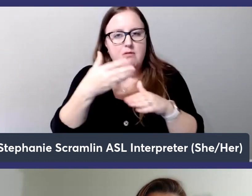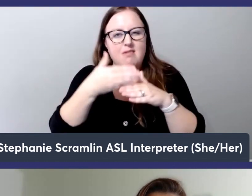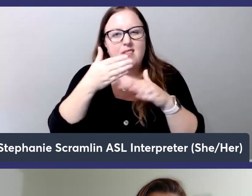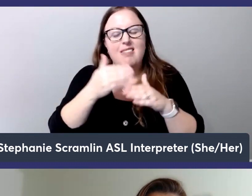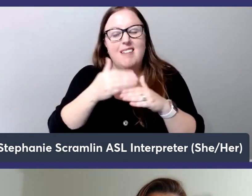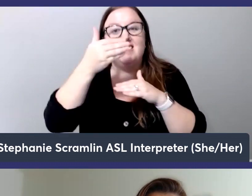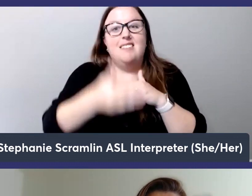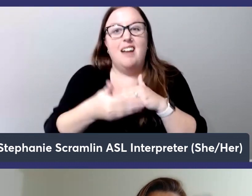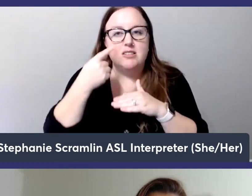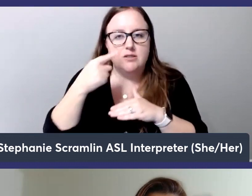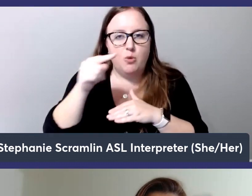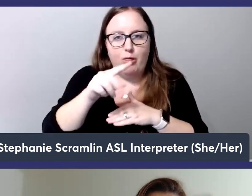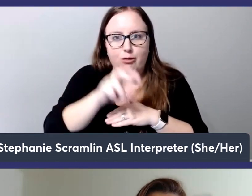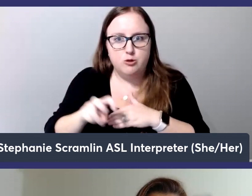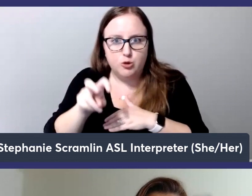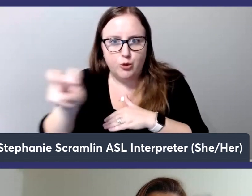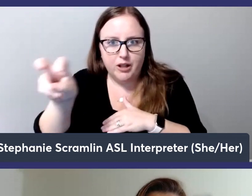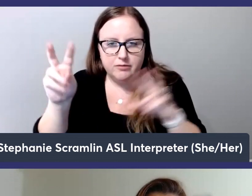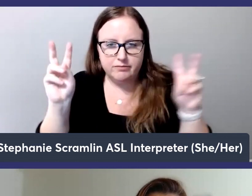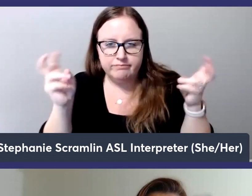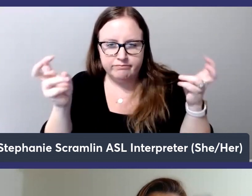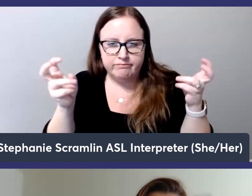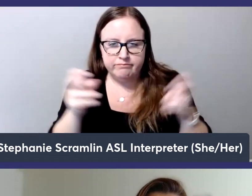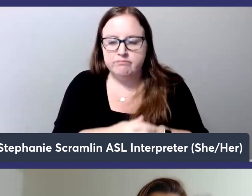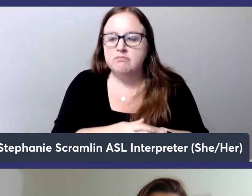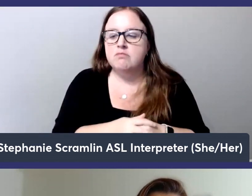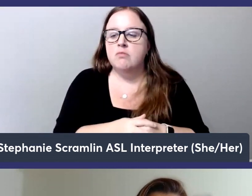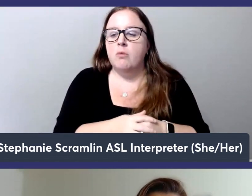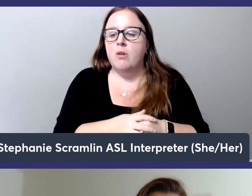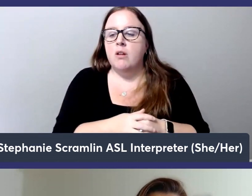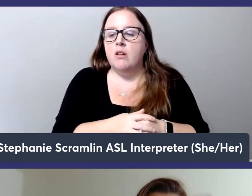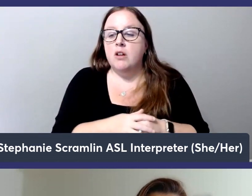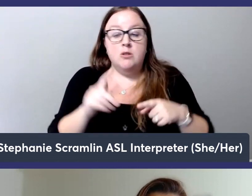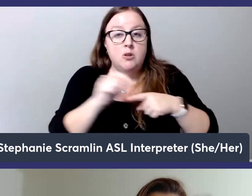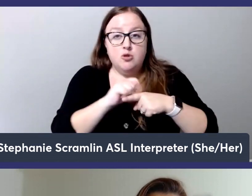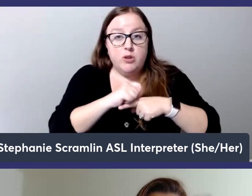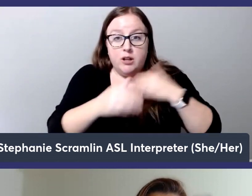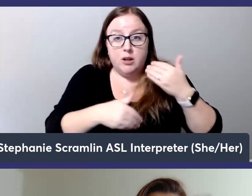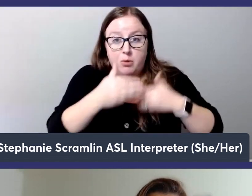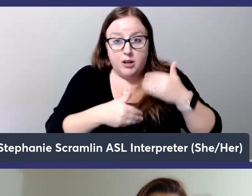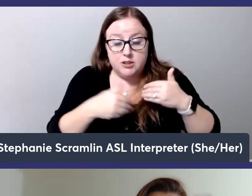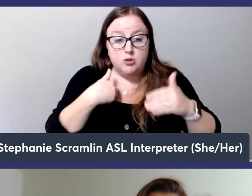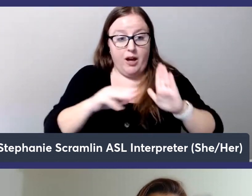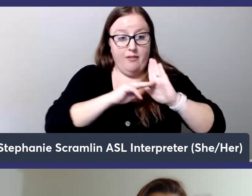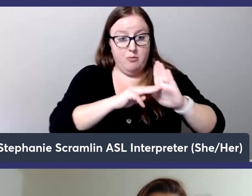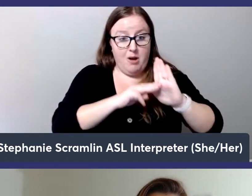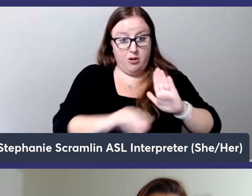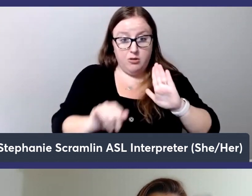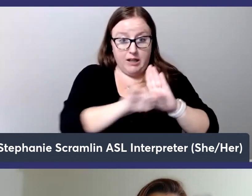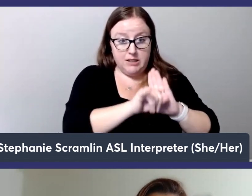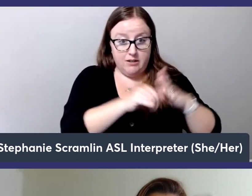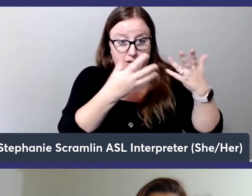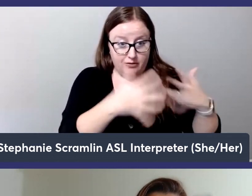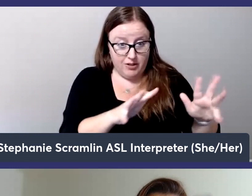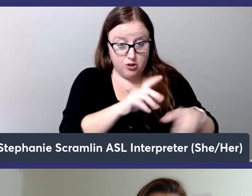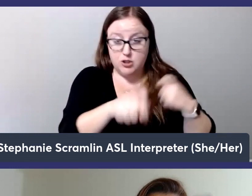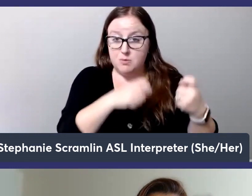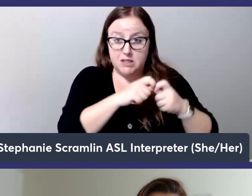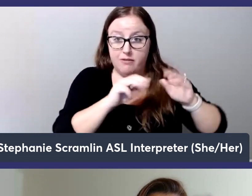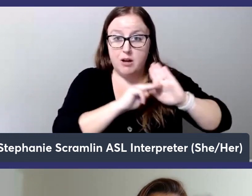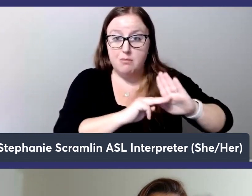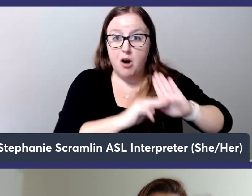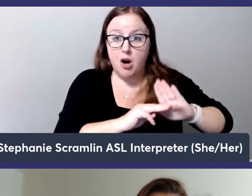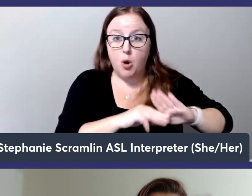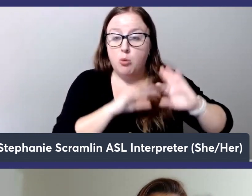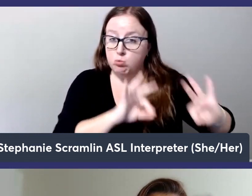journey. Beyond that, beyond the training process, once you have a model identified, a particular model that works really